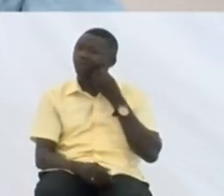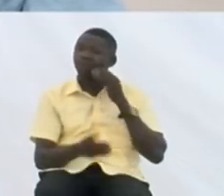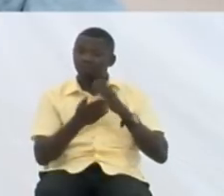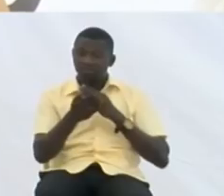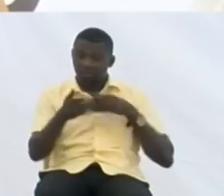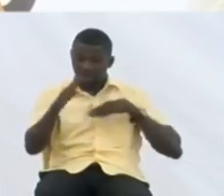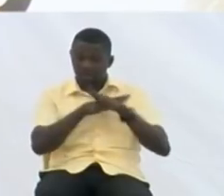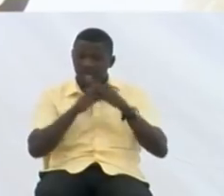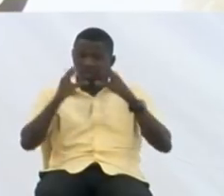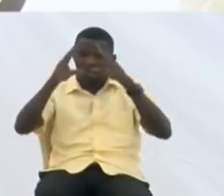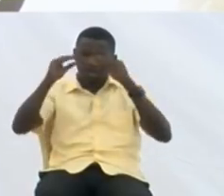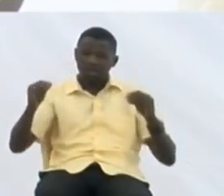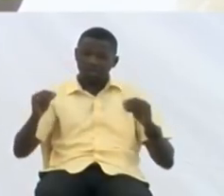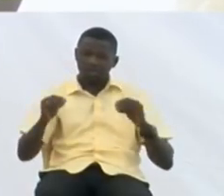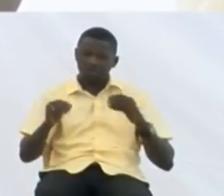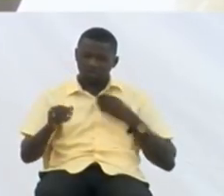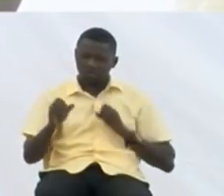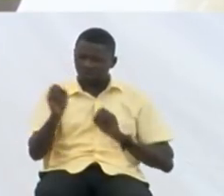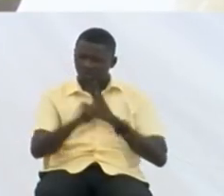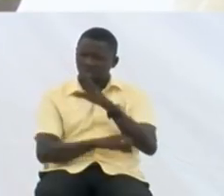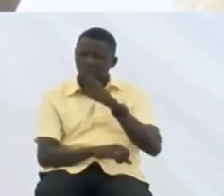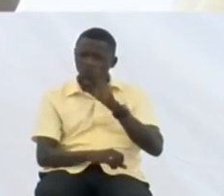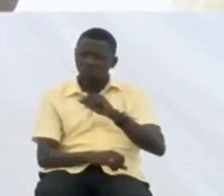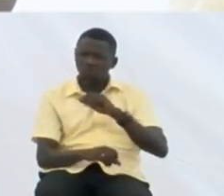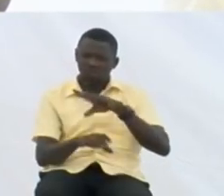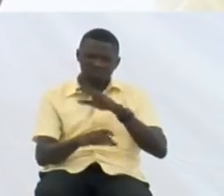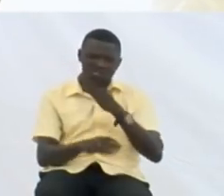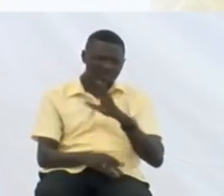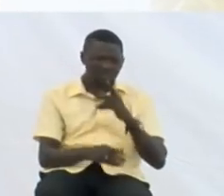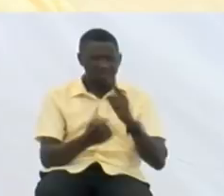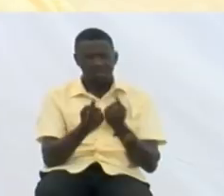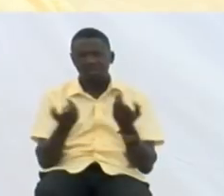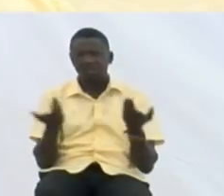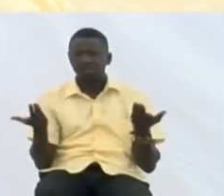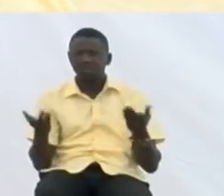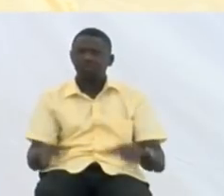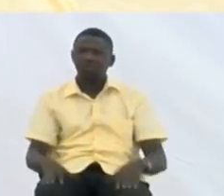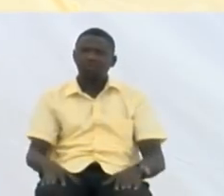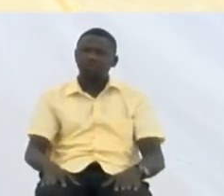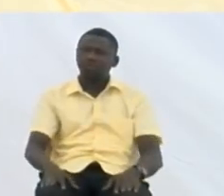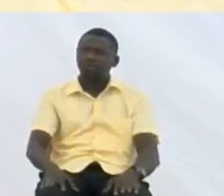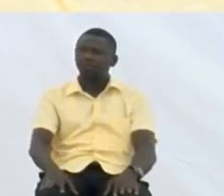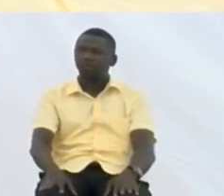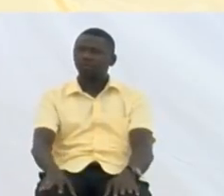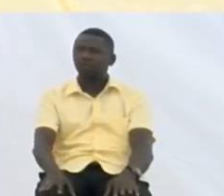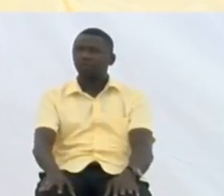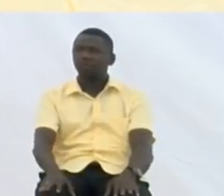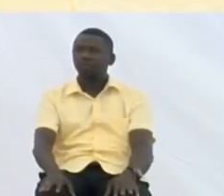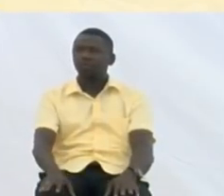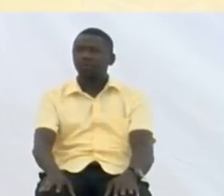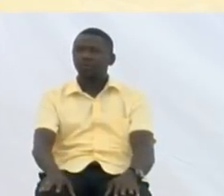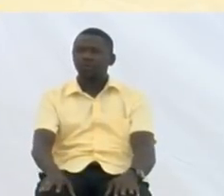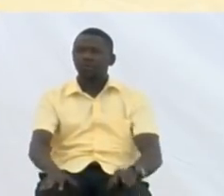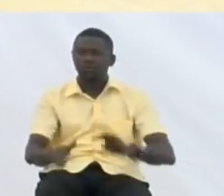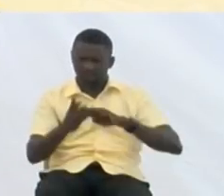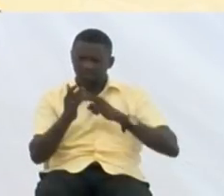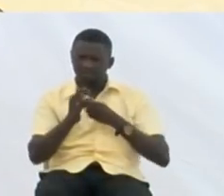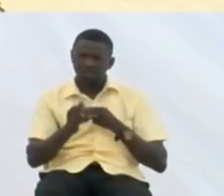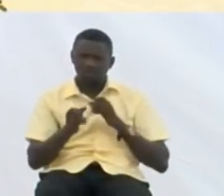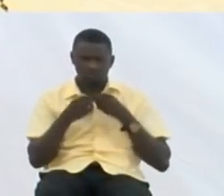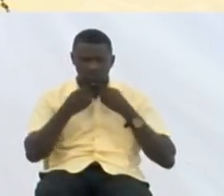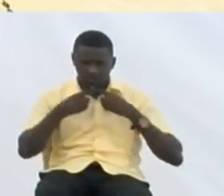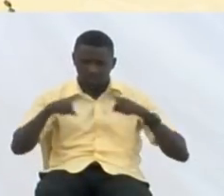anything? Akojalning aliyedung bungokono. Foye kumale falie alinyanta menkelaban. Ona mukal na albe borolemin. That is to